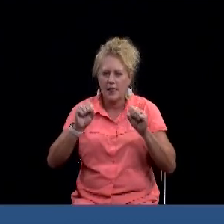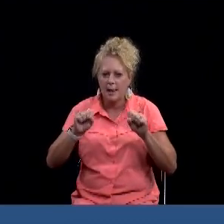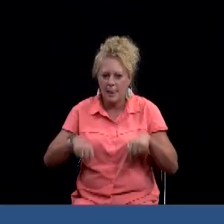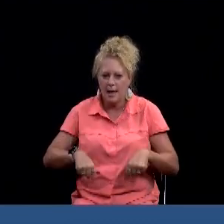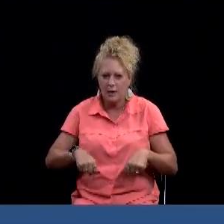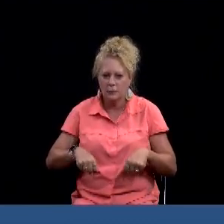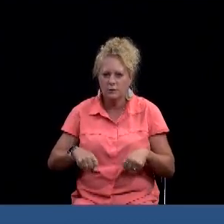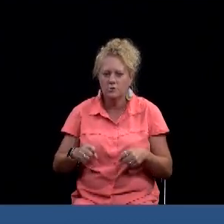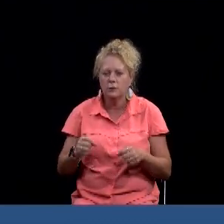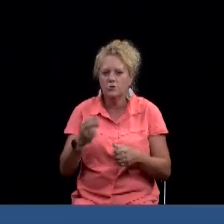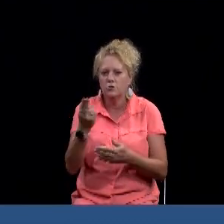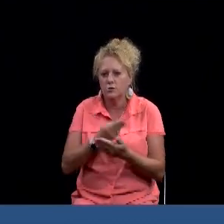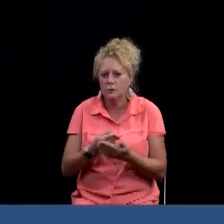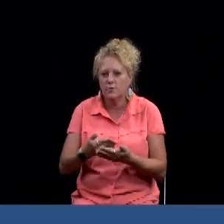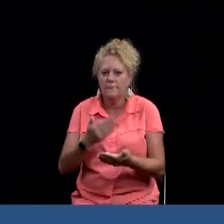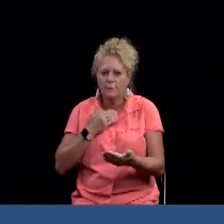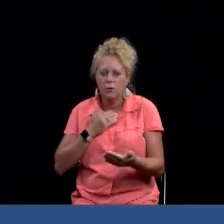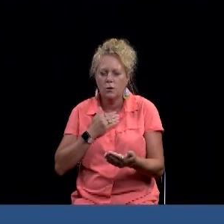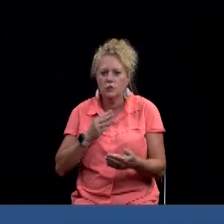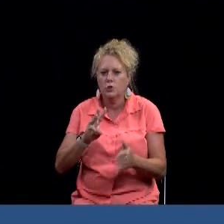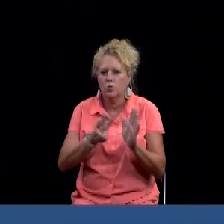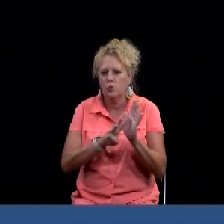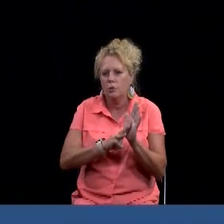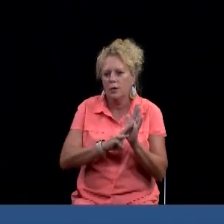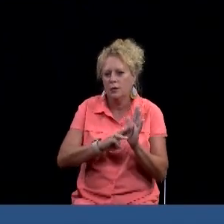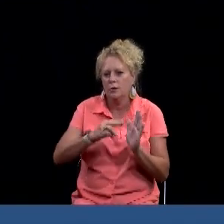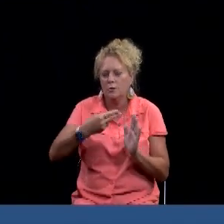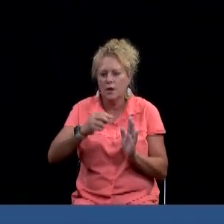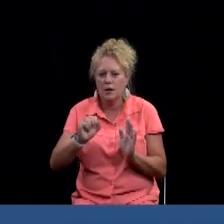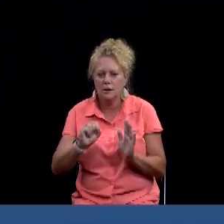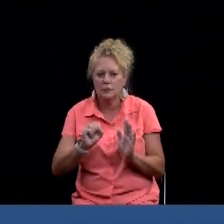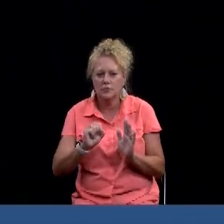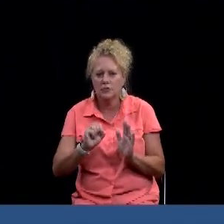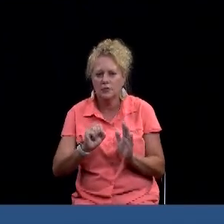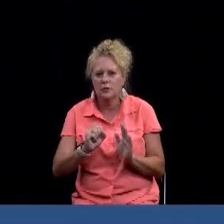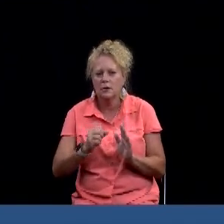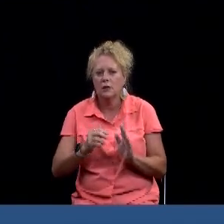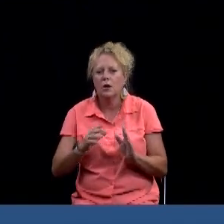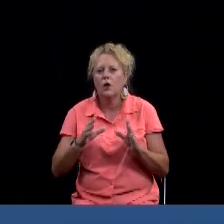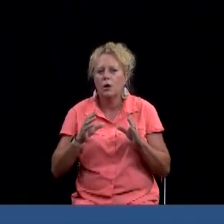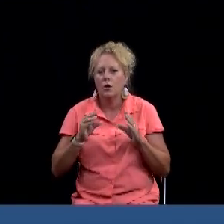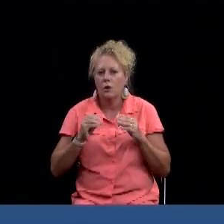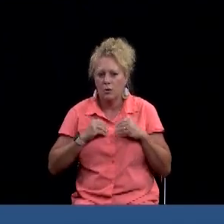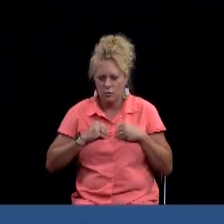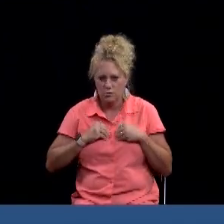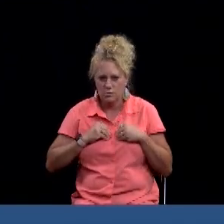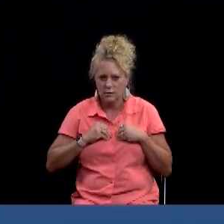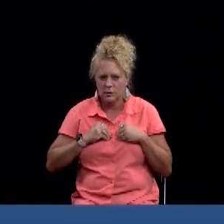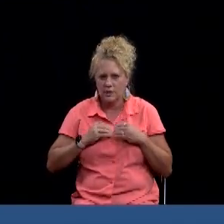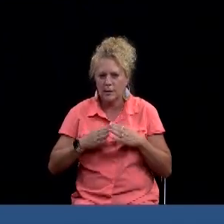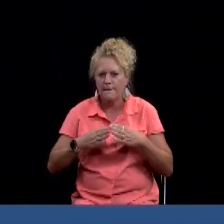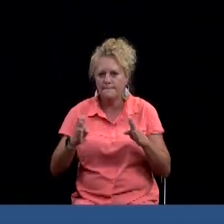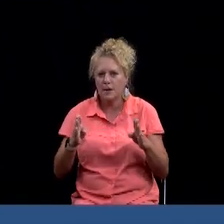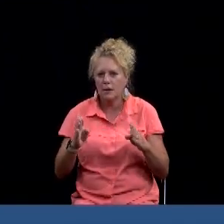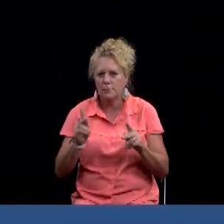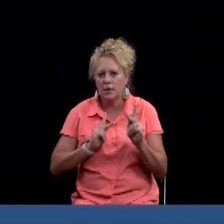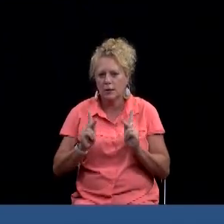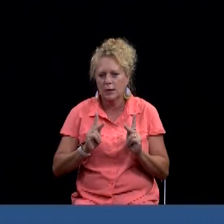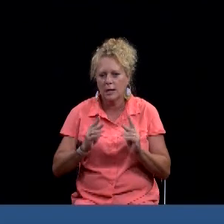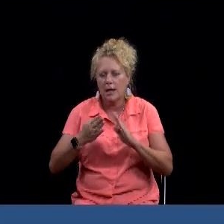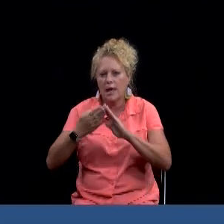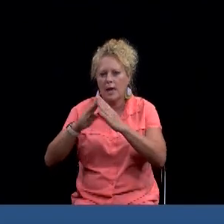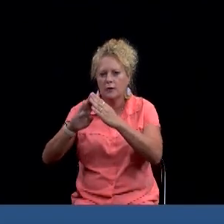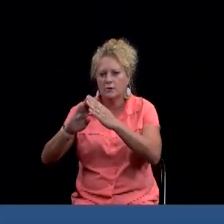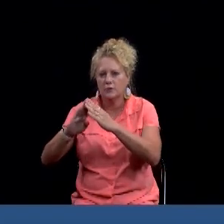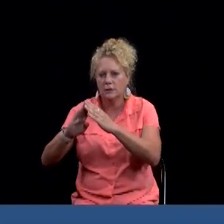owns South Terrace as a public housing development. Or it's a deed of trust. So